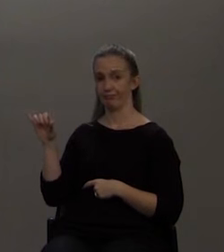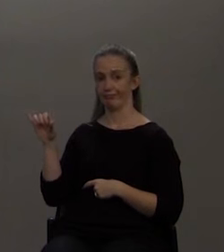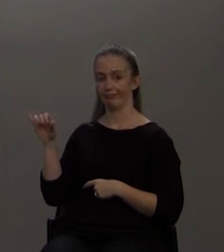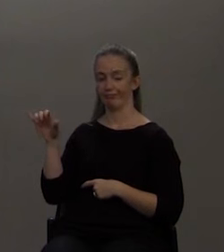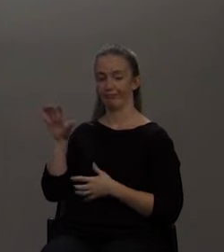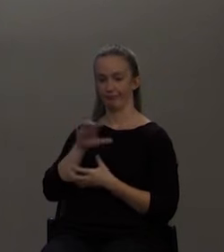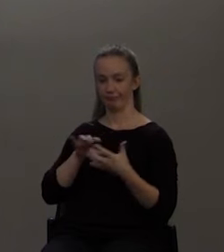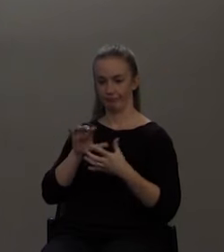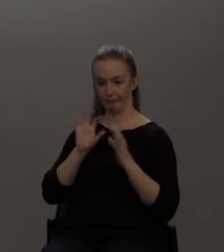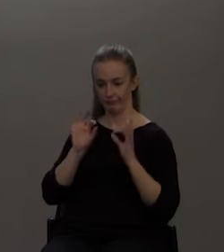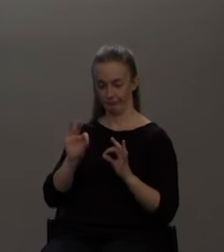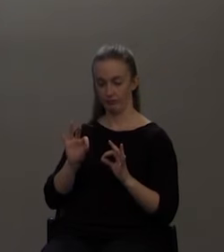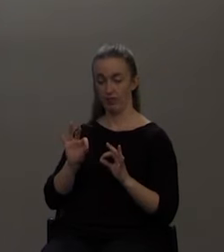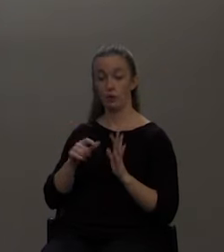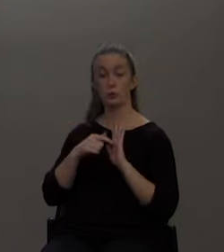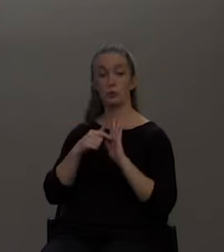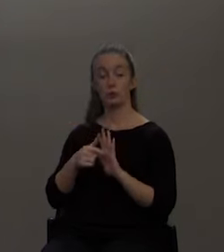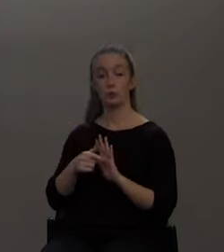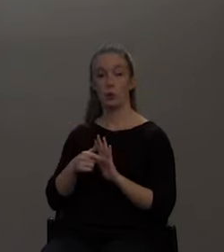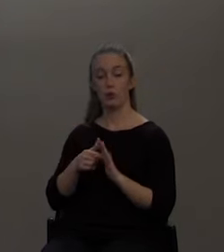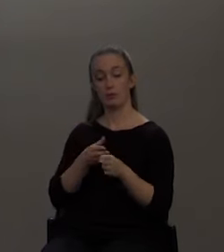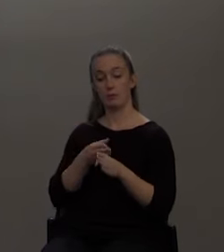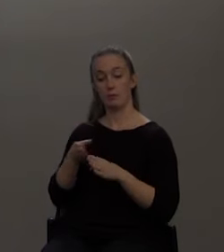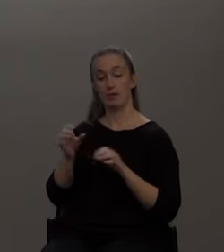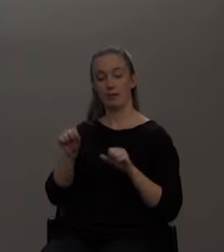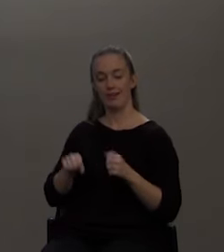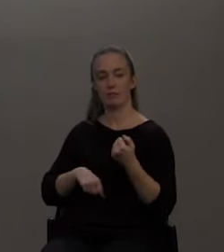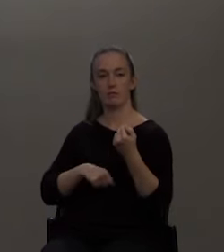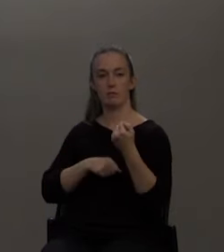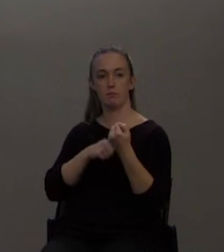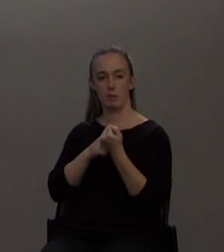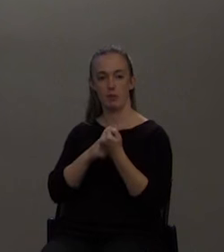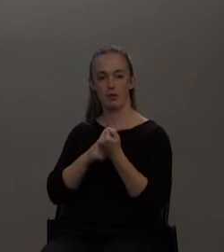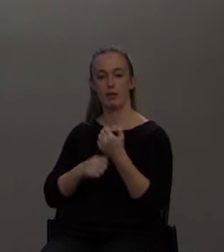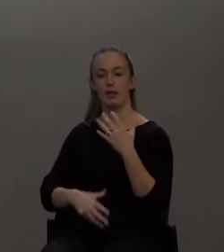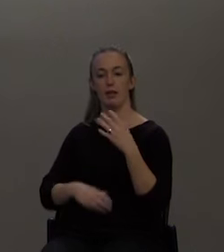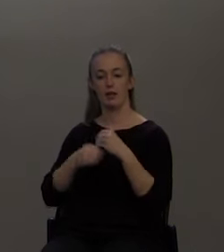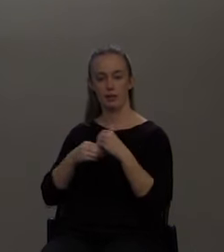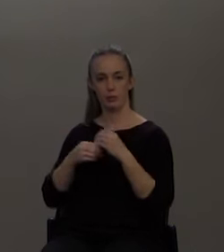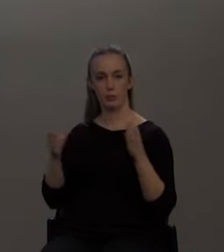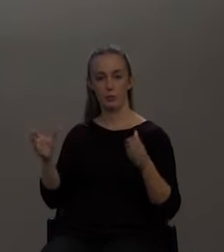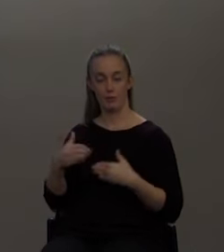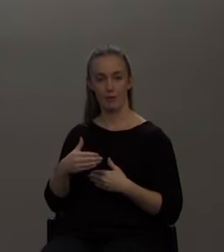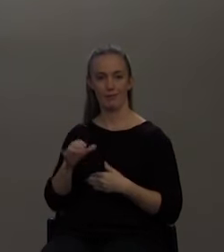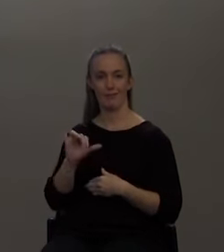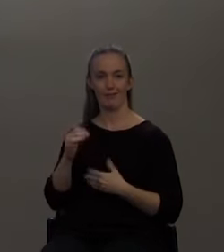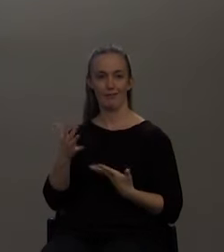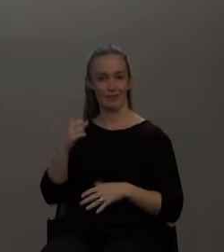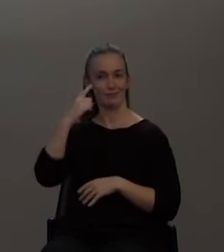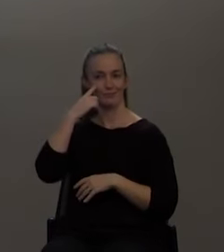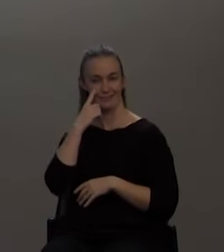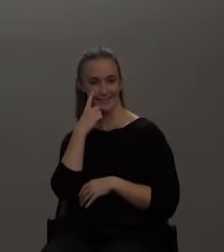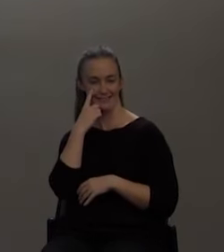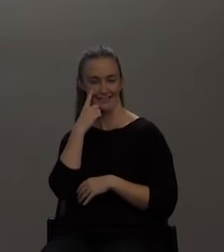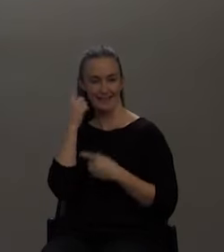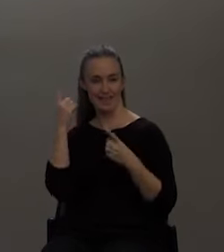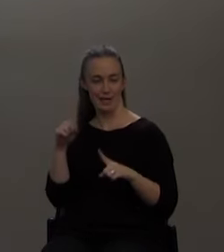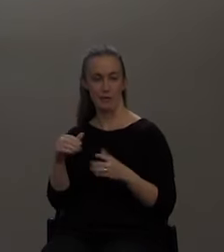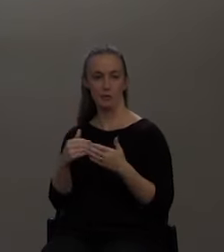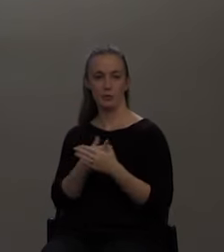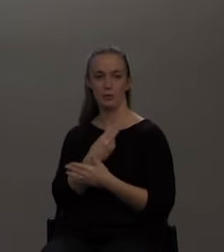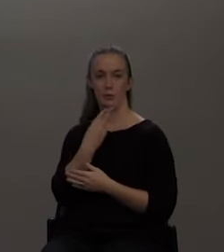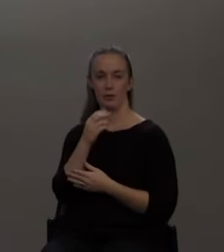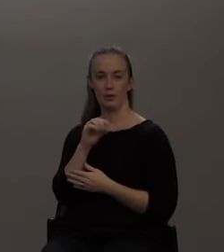this indicates that the market can support, it has the potential to support additional rooms as witnessed by the new Holiday